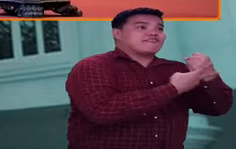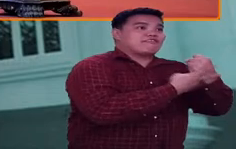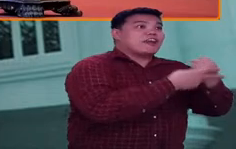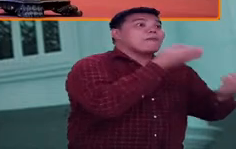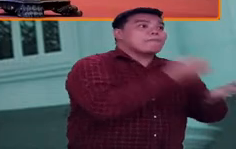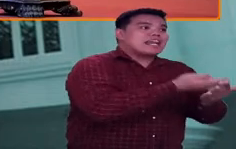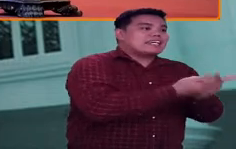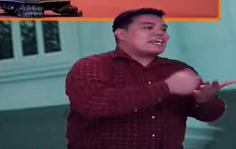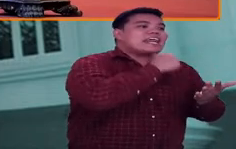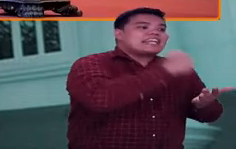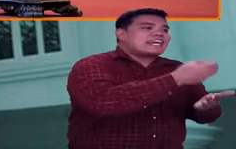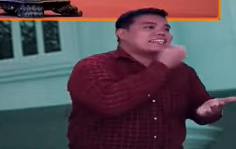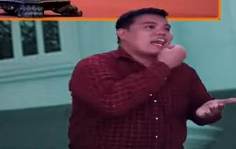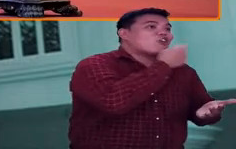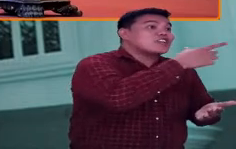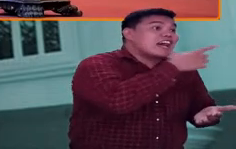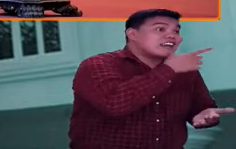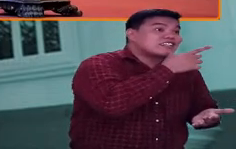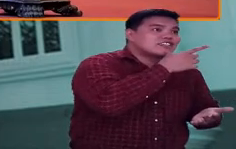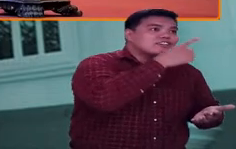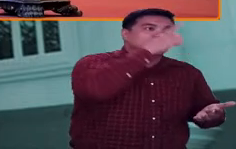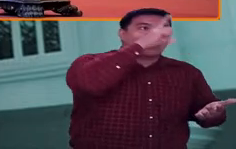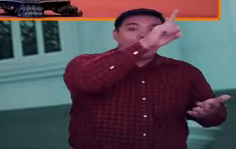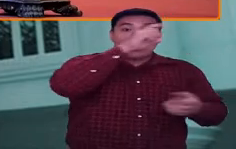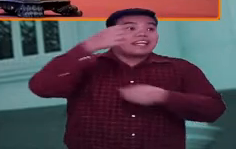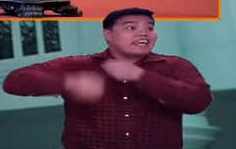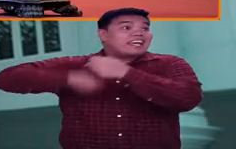Faith Promise Missions Diet.